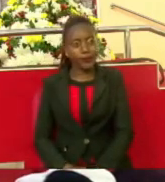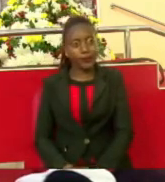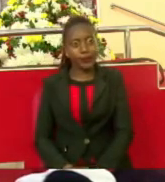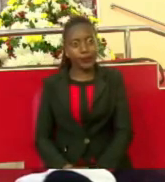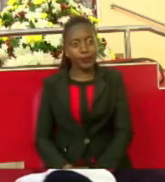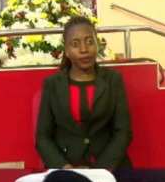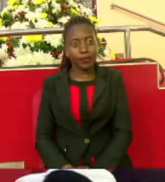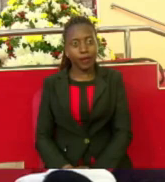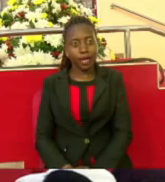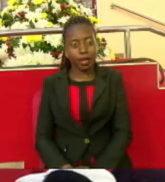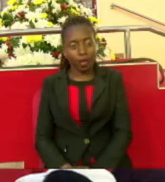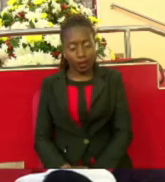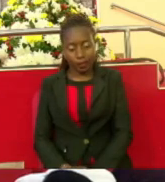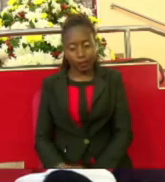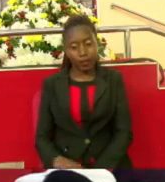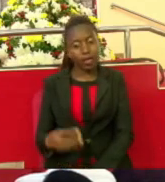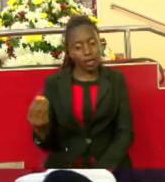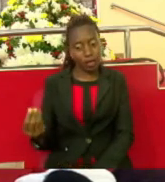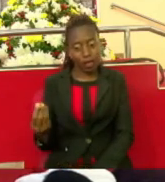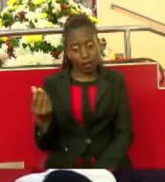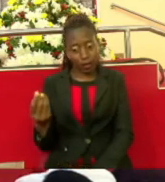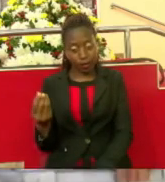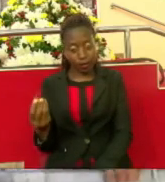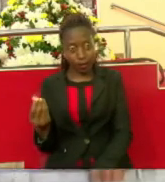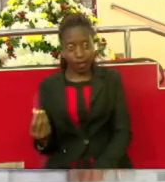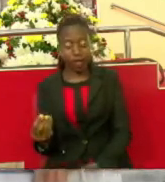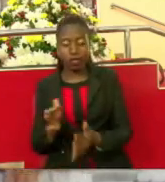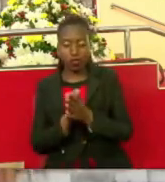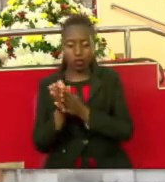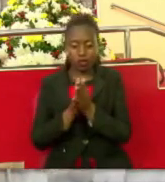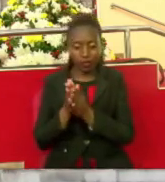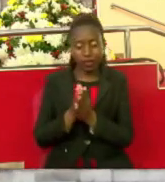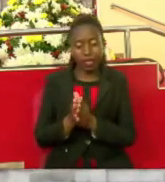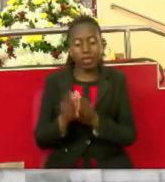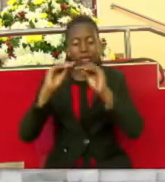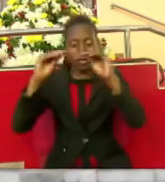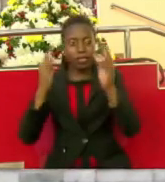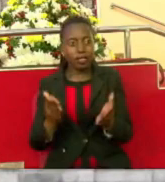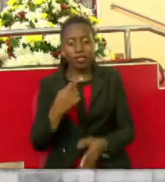this little money that I want to motivate the teacher who is nurturing my child.